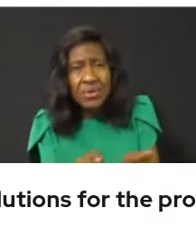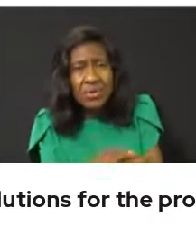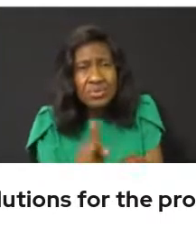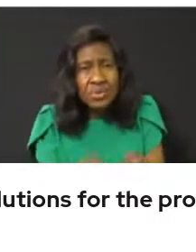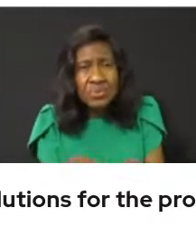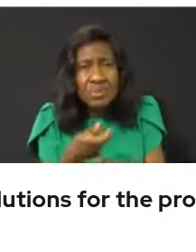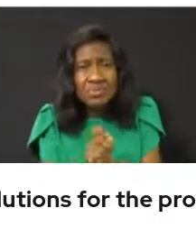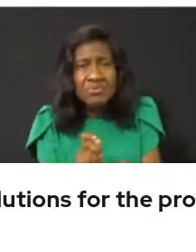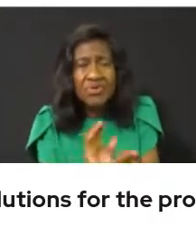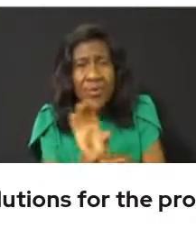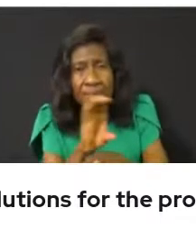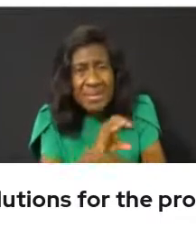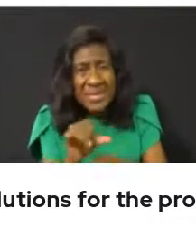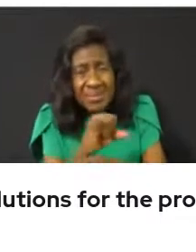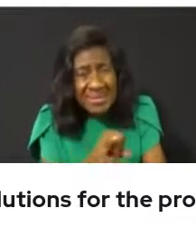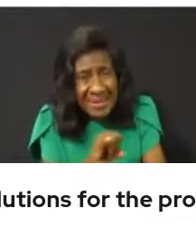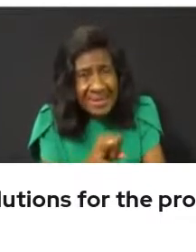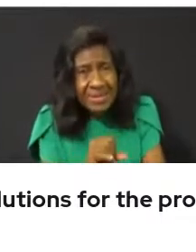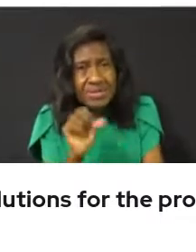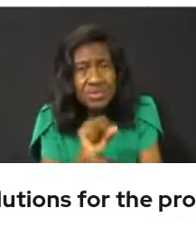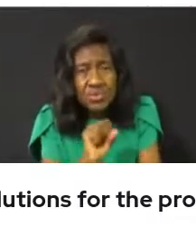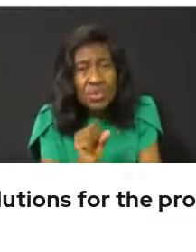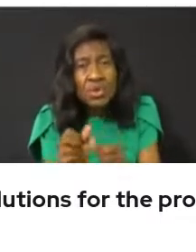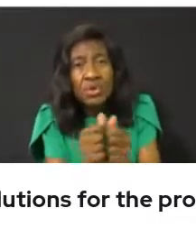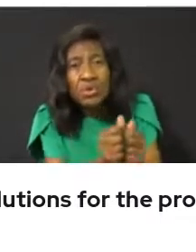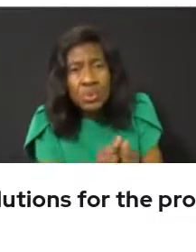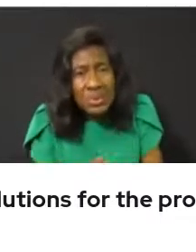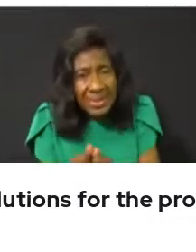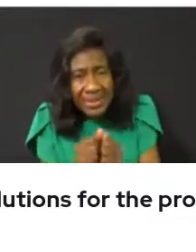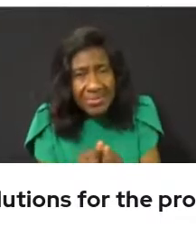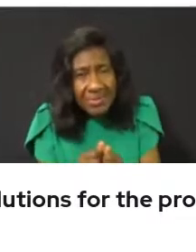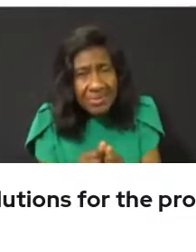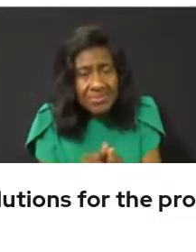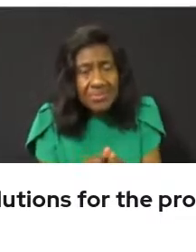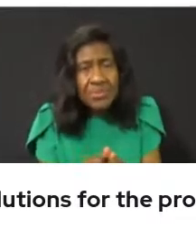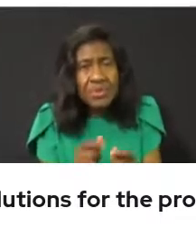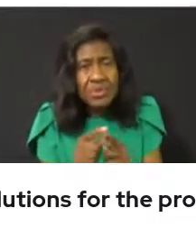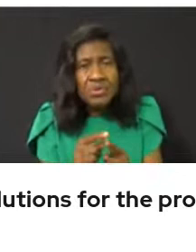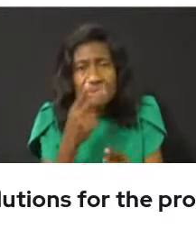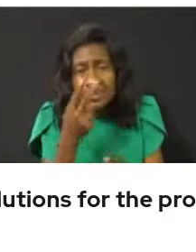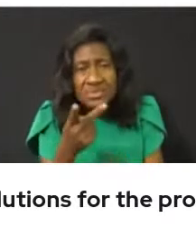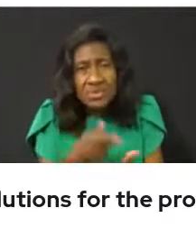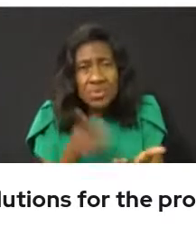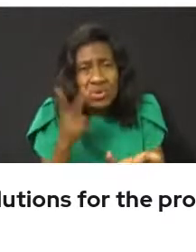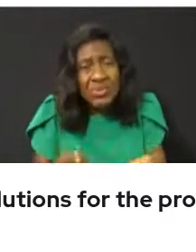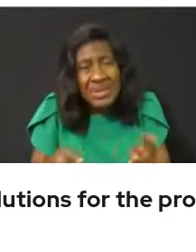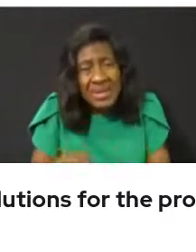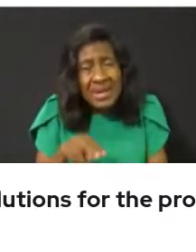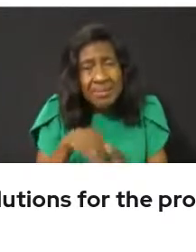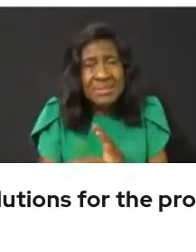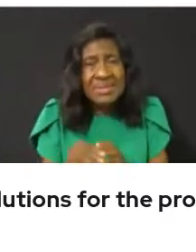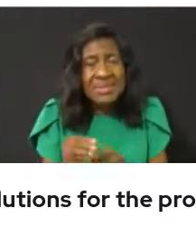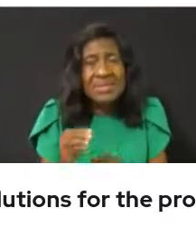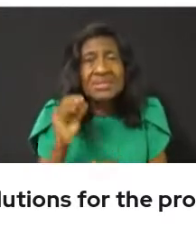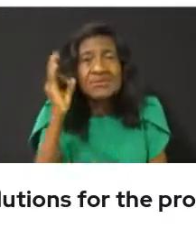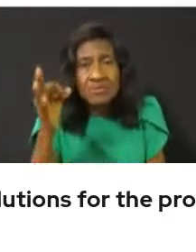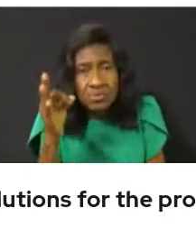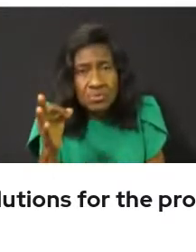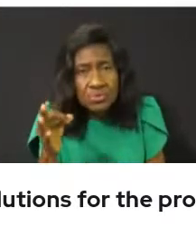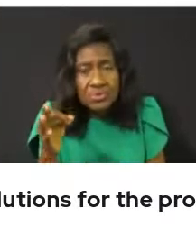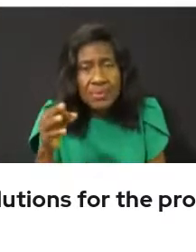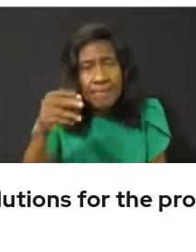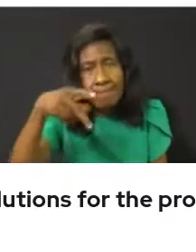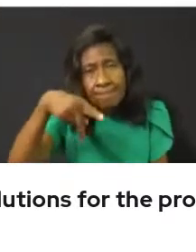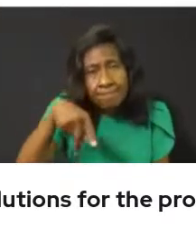very clear advice as to what we can look to expect down the road. PR and communications, which is absolutely critical if we